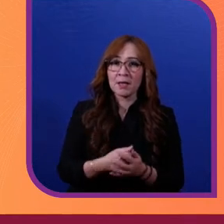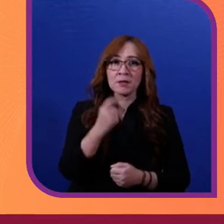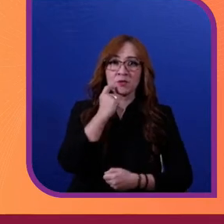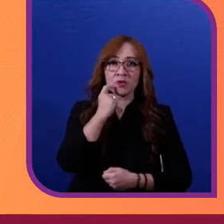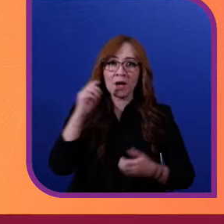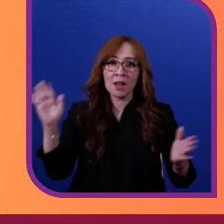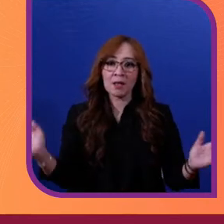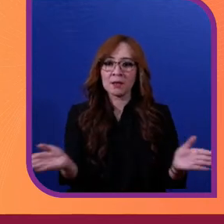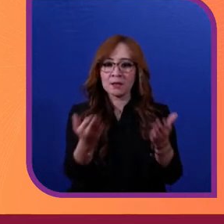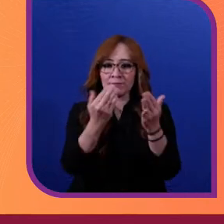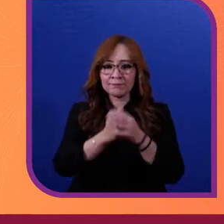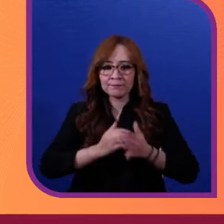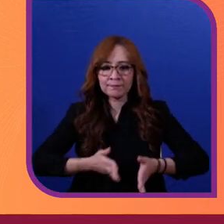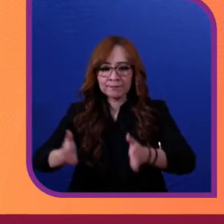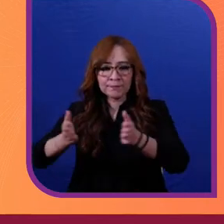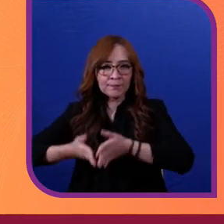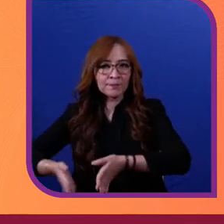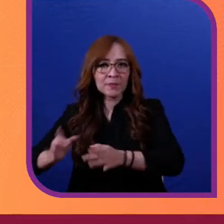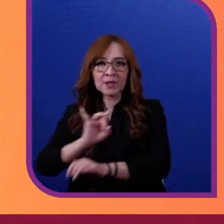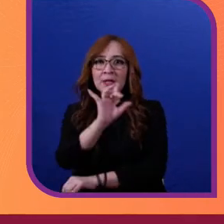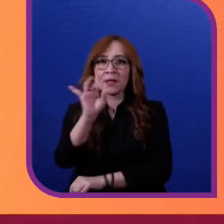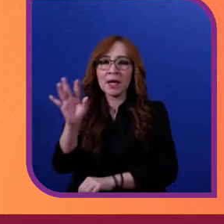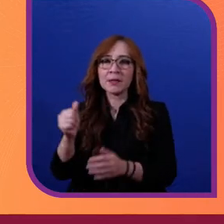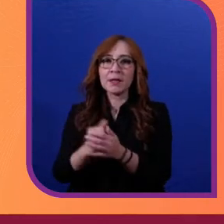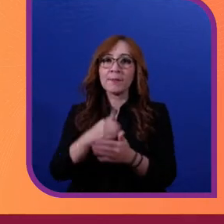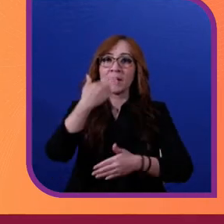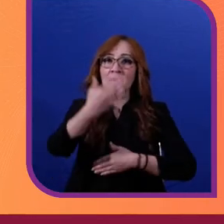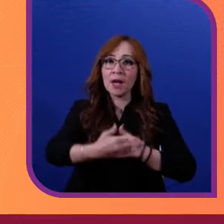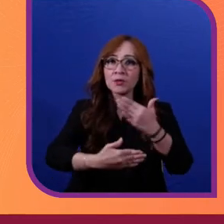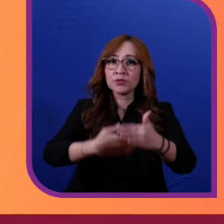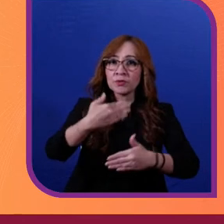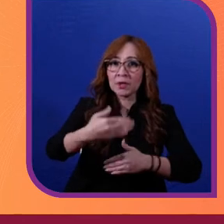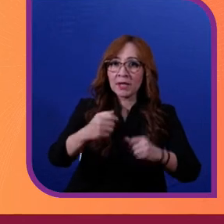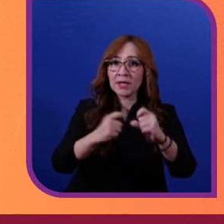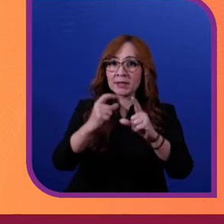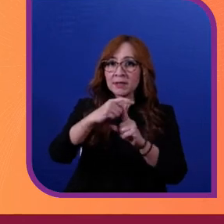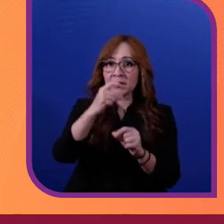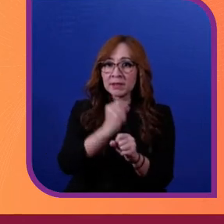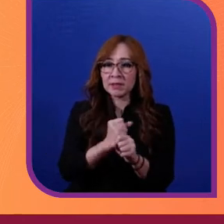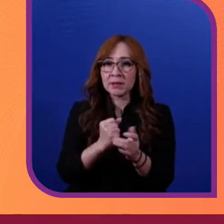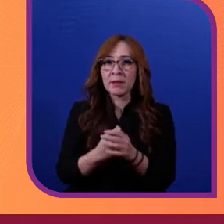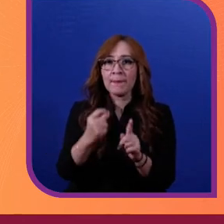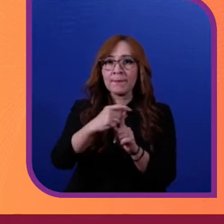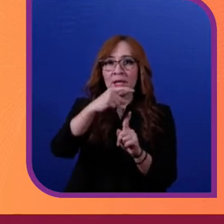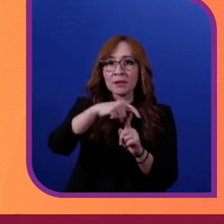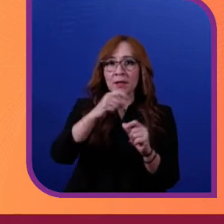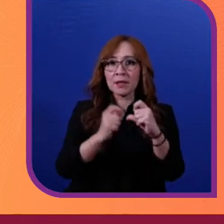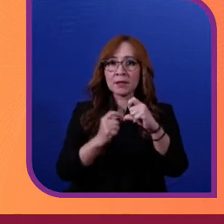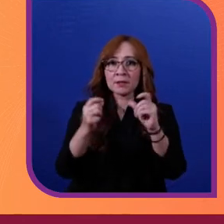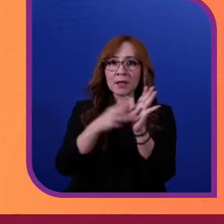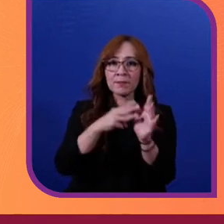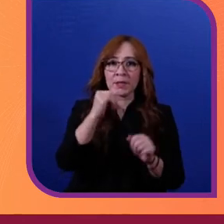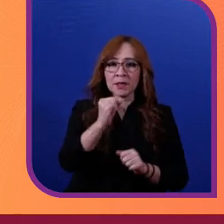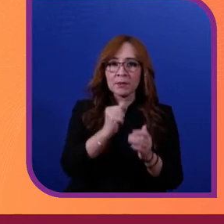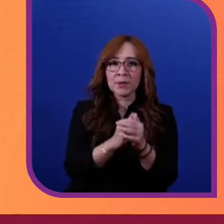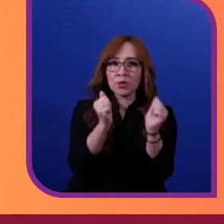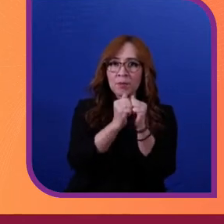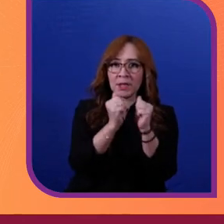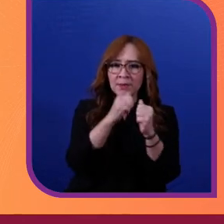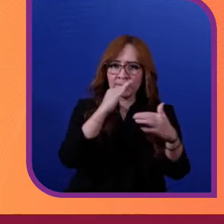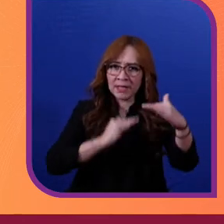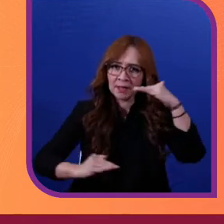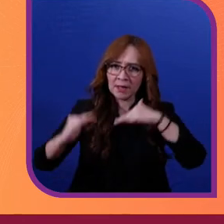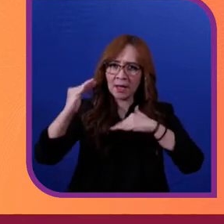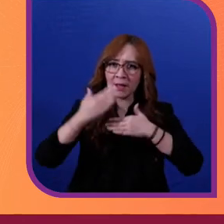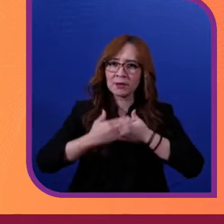nsdc ya SMA eskamed ya to improve eh blended minus